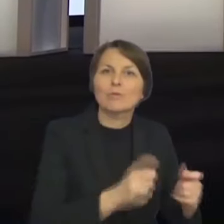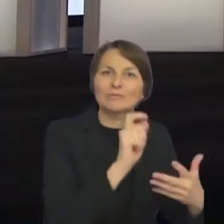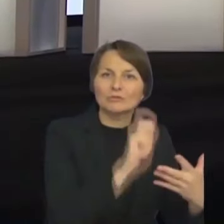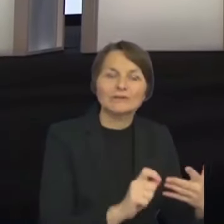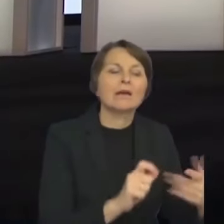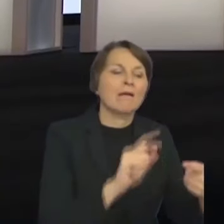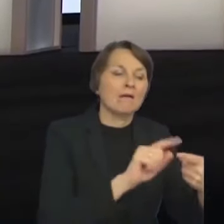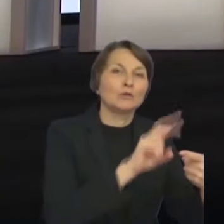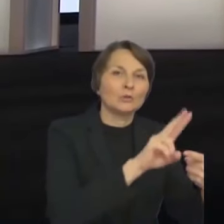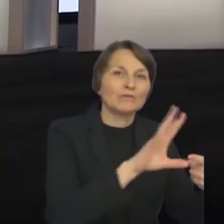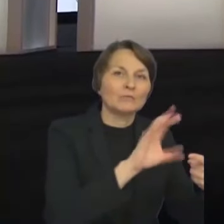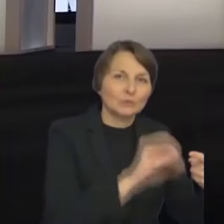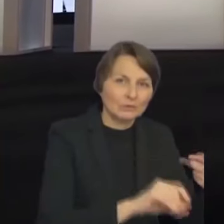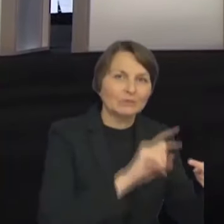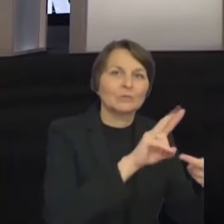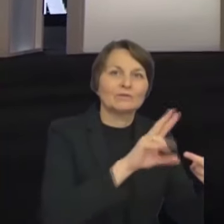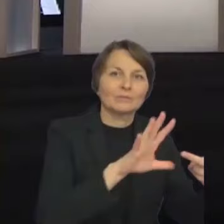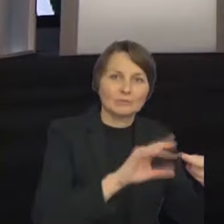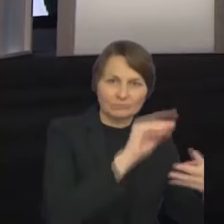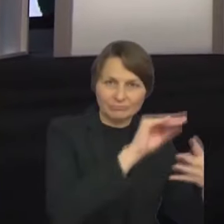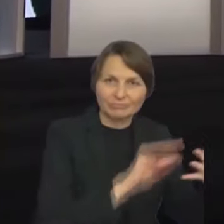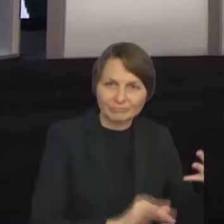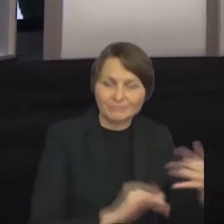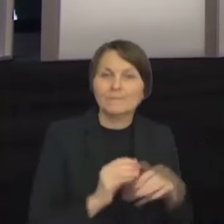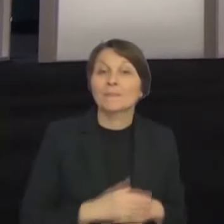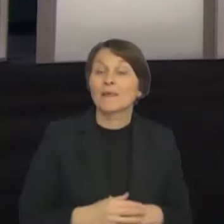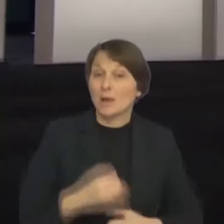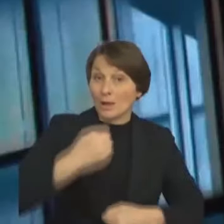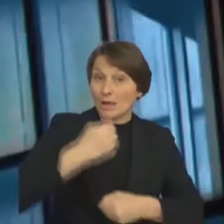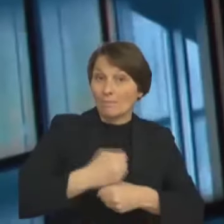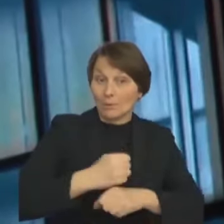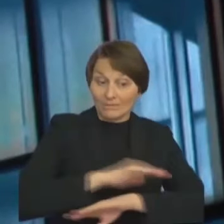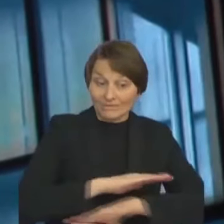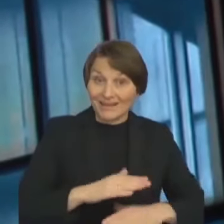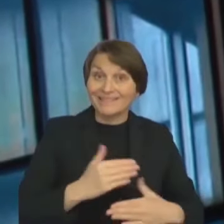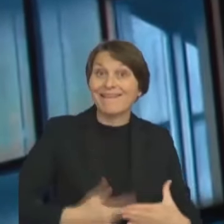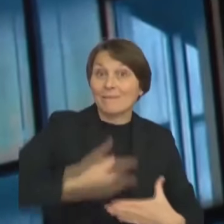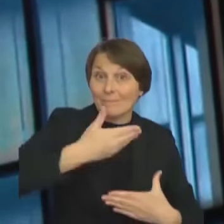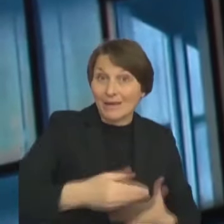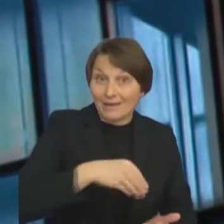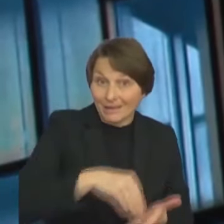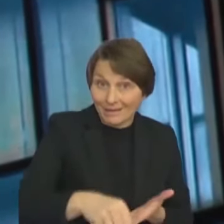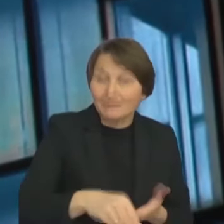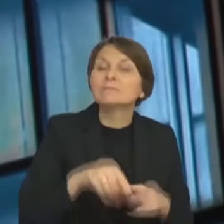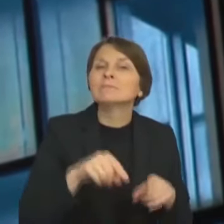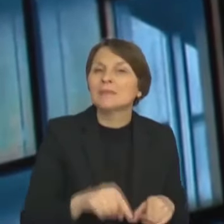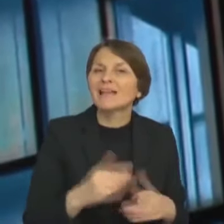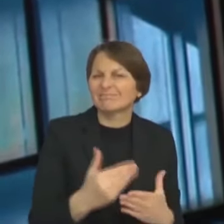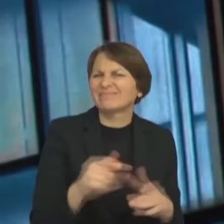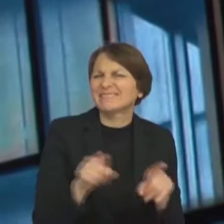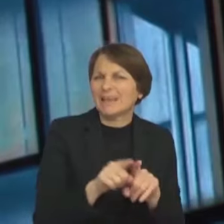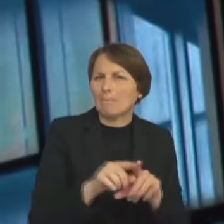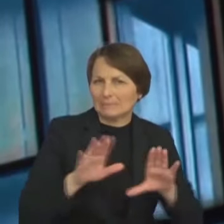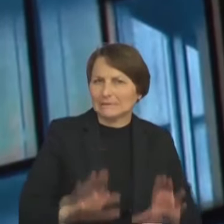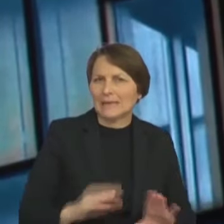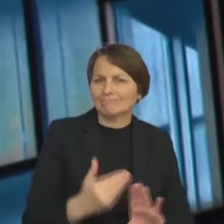As regards post-employment benefits, these remain strictly identical to those previously approved in the